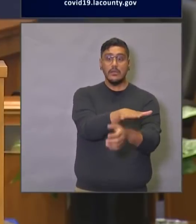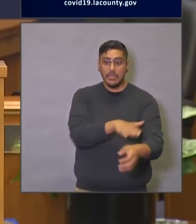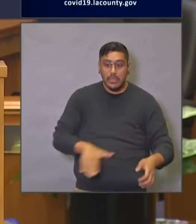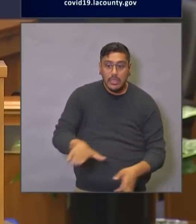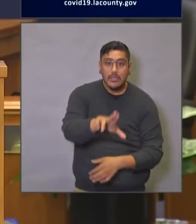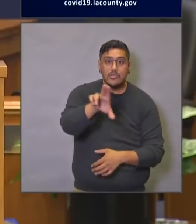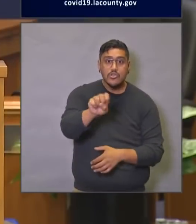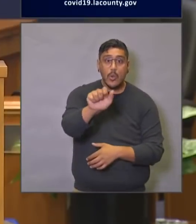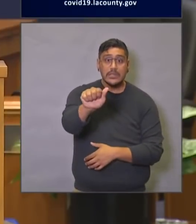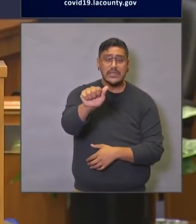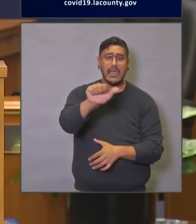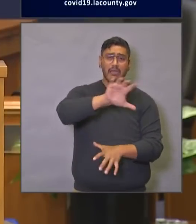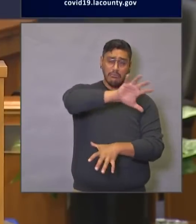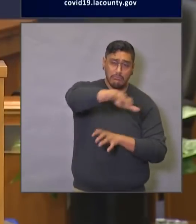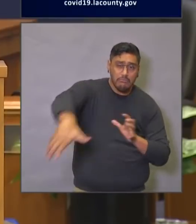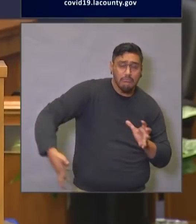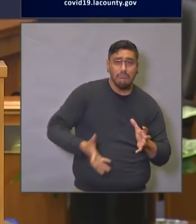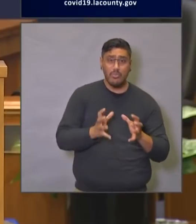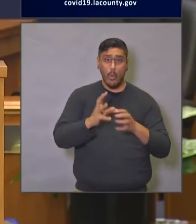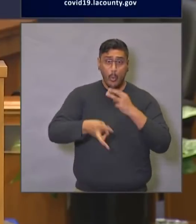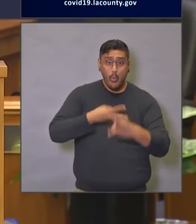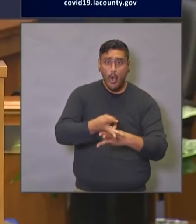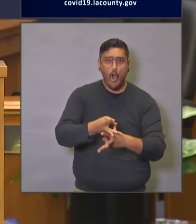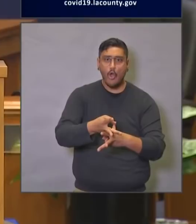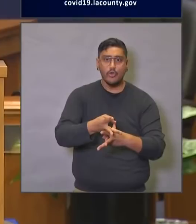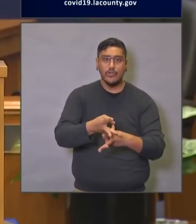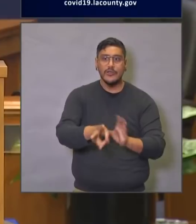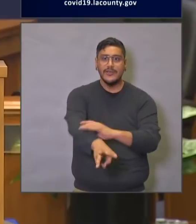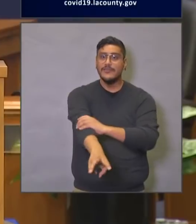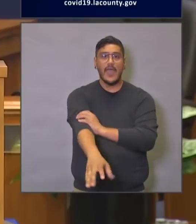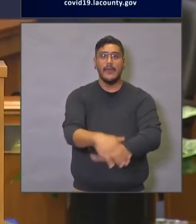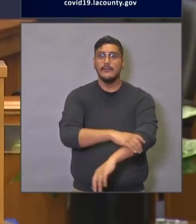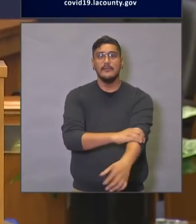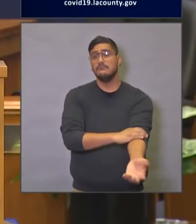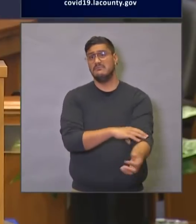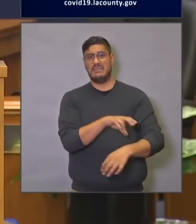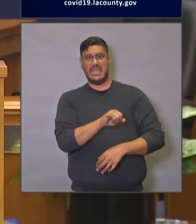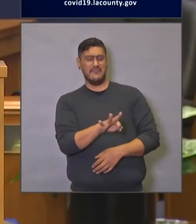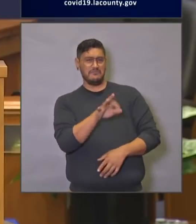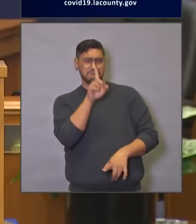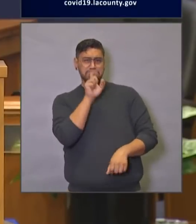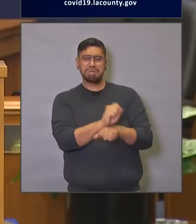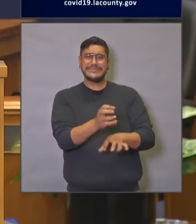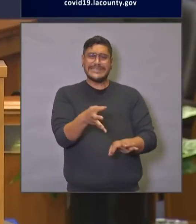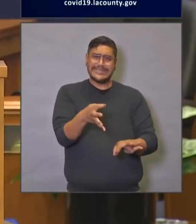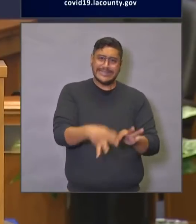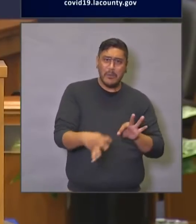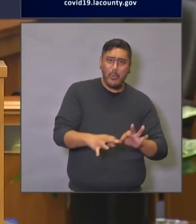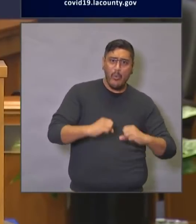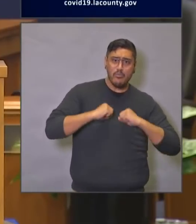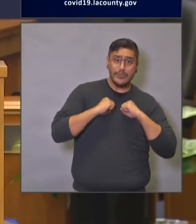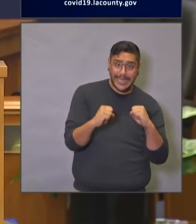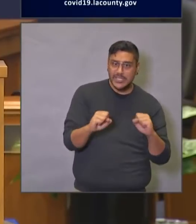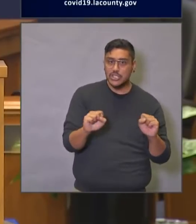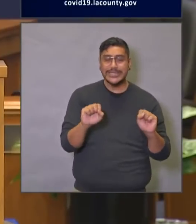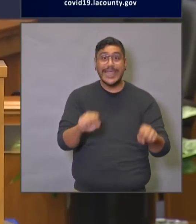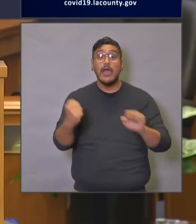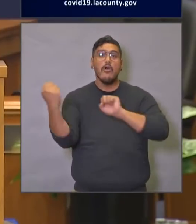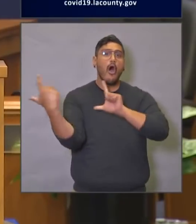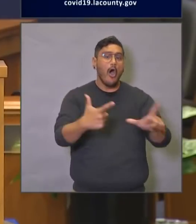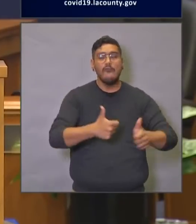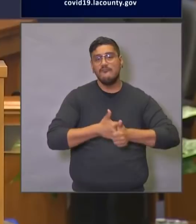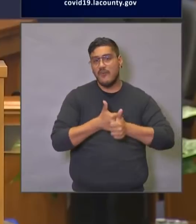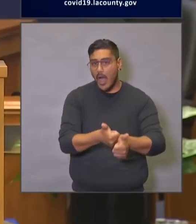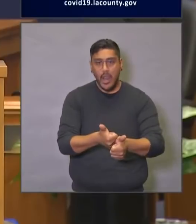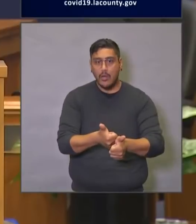this basic disregard for taking these simple precautions, which are all we're really able to do right now, that results